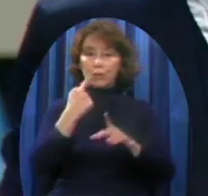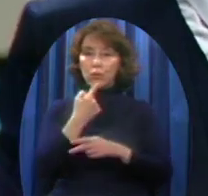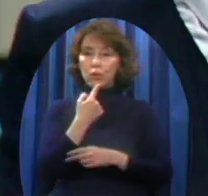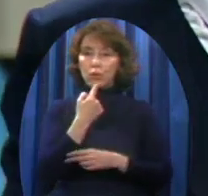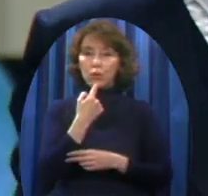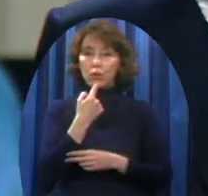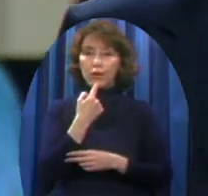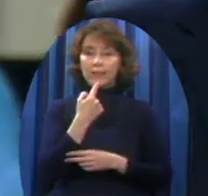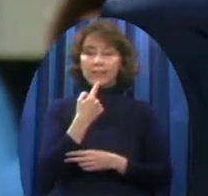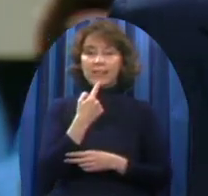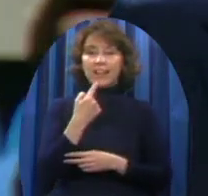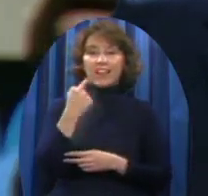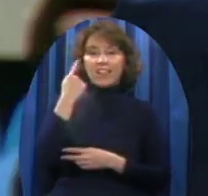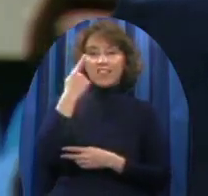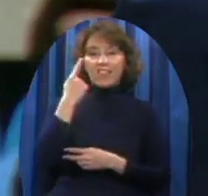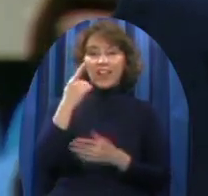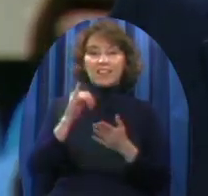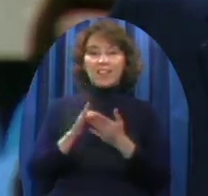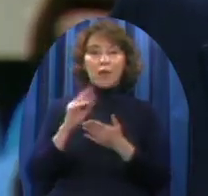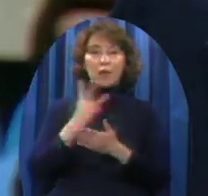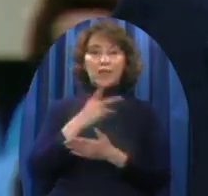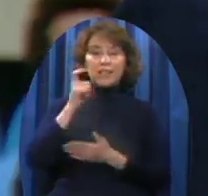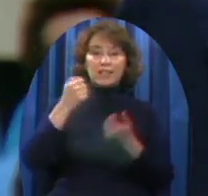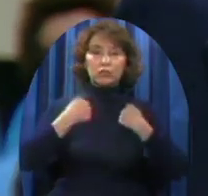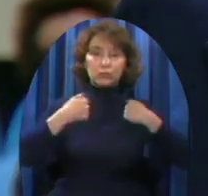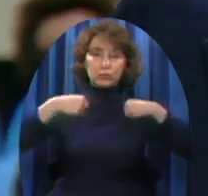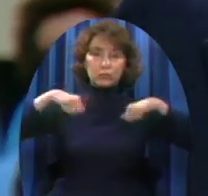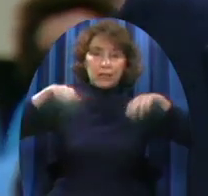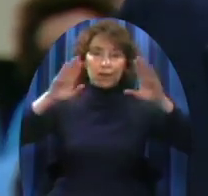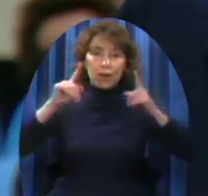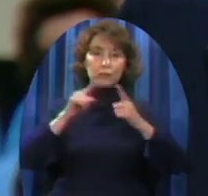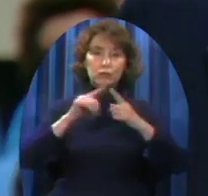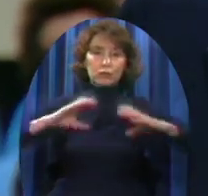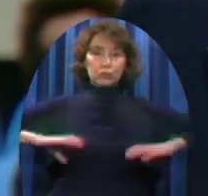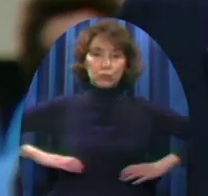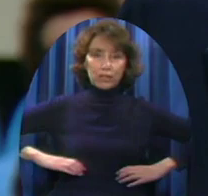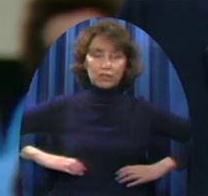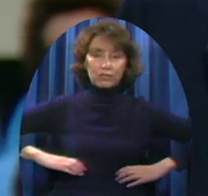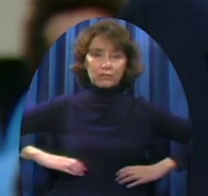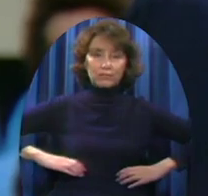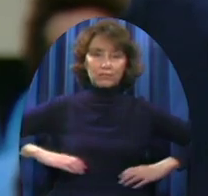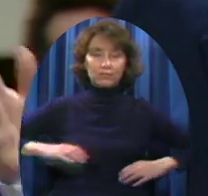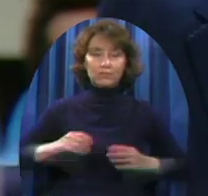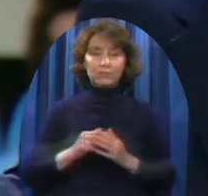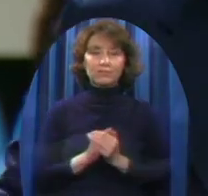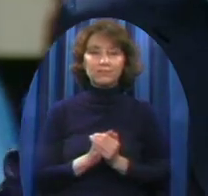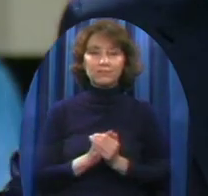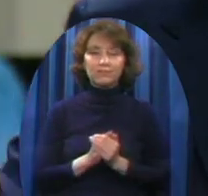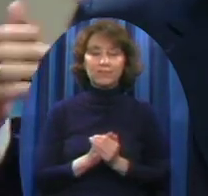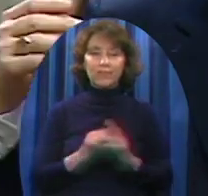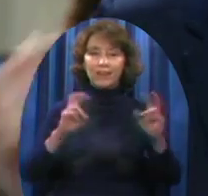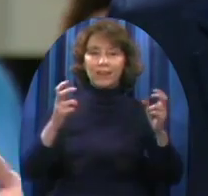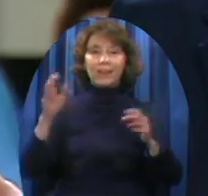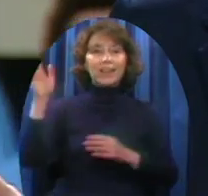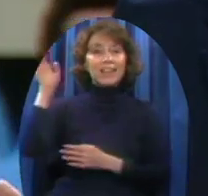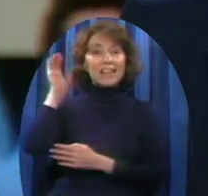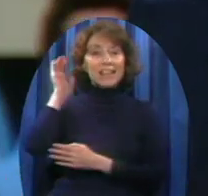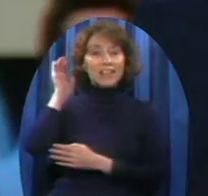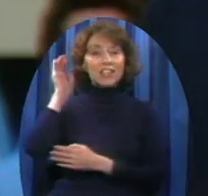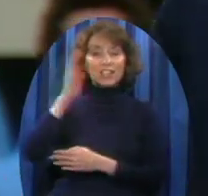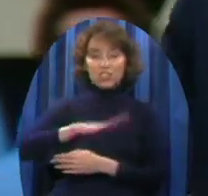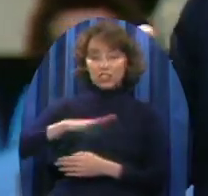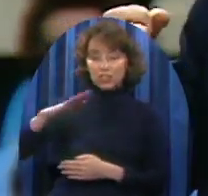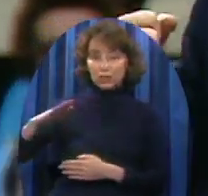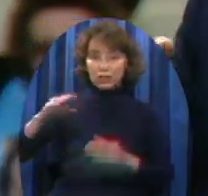we can't whip you, so we'll join you. I say, if we can't whip you, let's try. Hear ye, children, the instruction of a